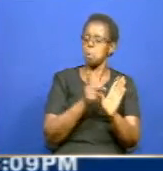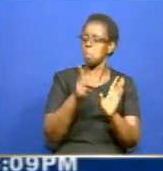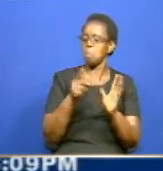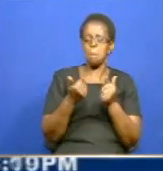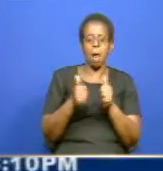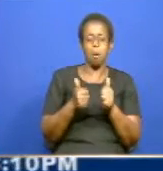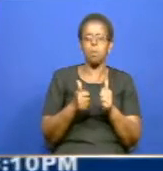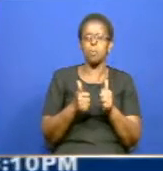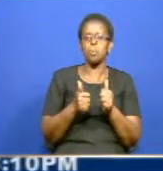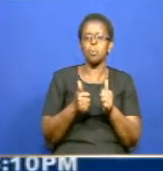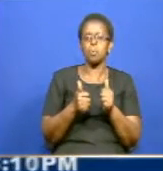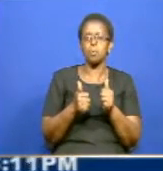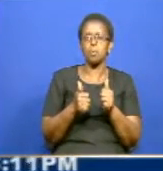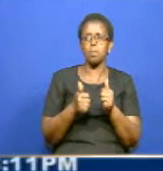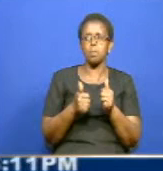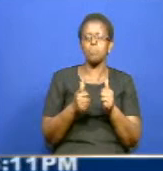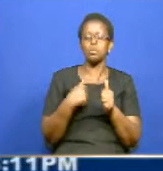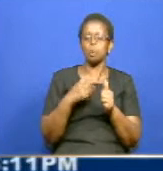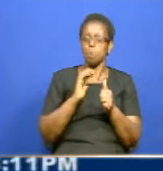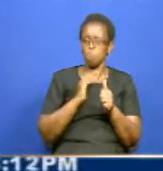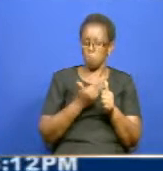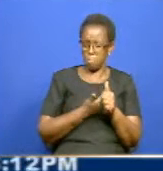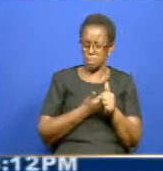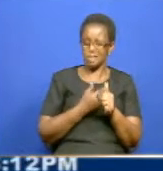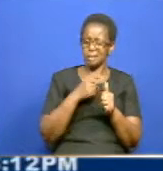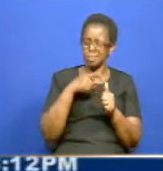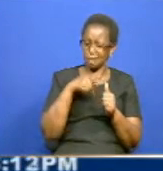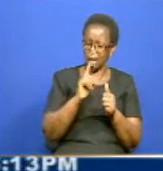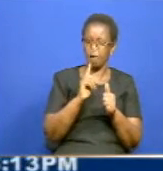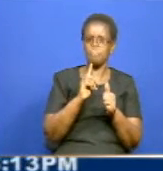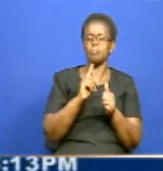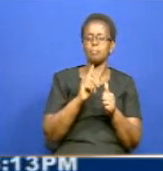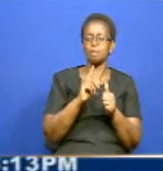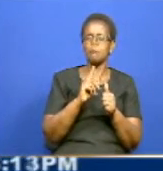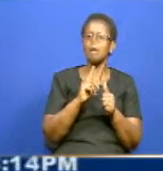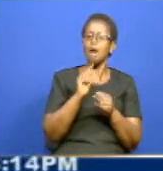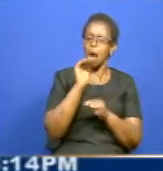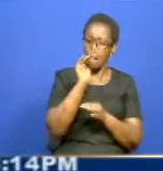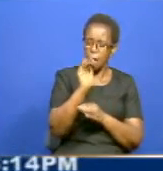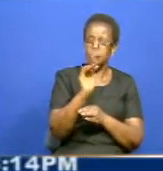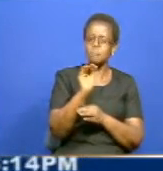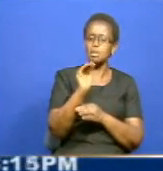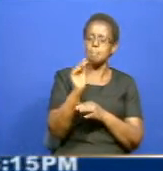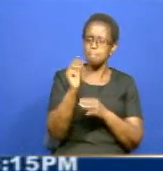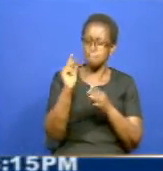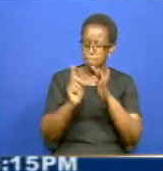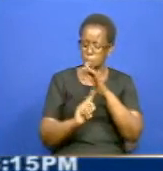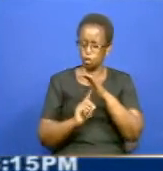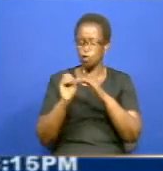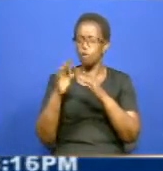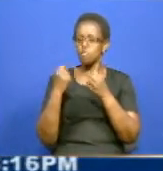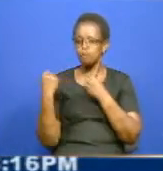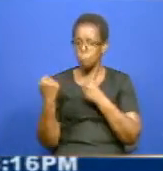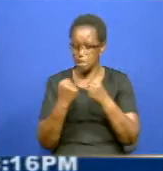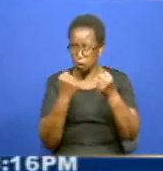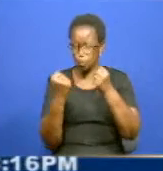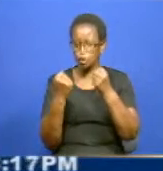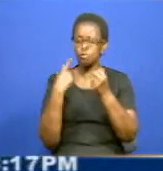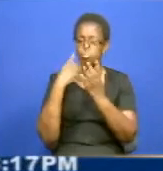Speaker. And the committee consequently sought the evidence from the Minister of Transport and Infrastructure, Mr.